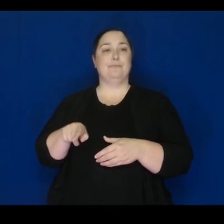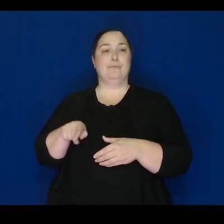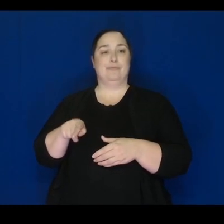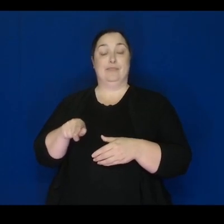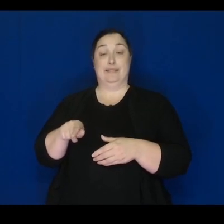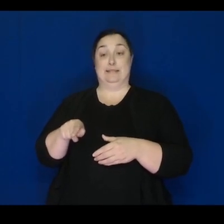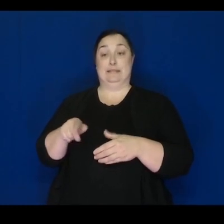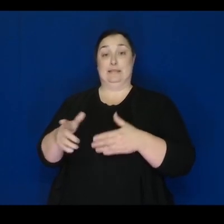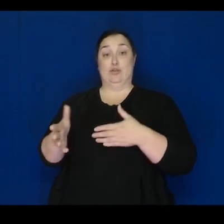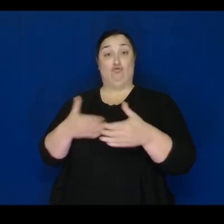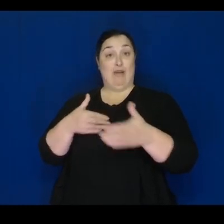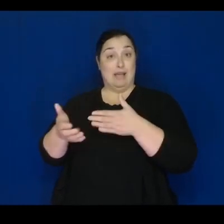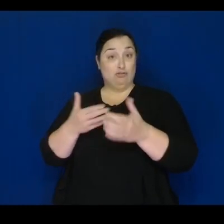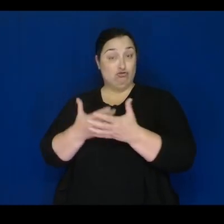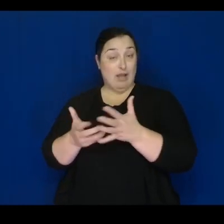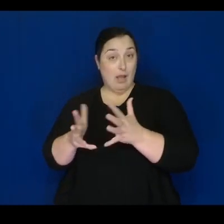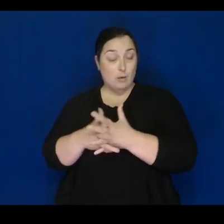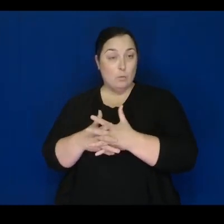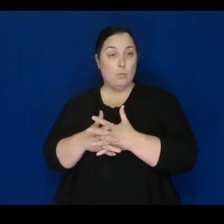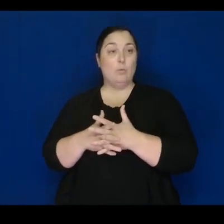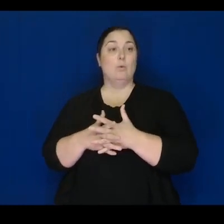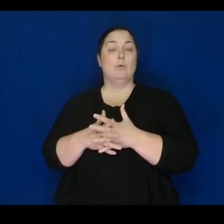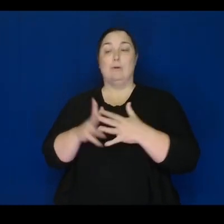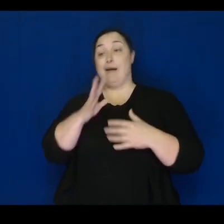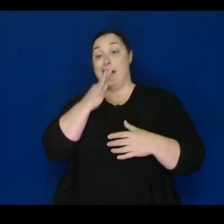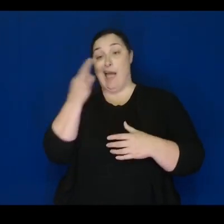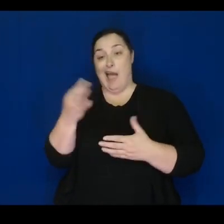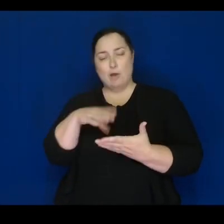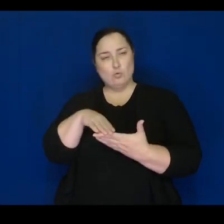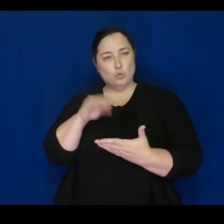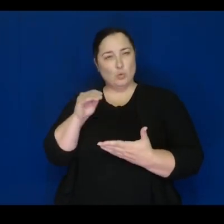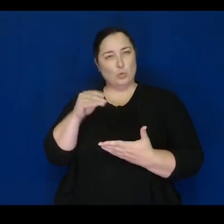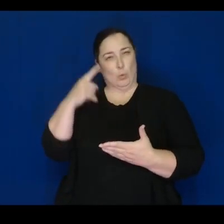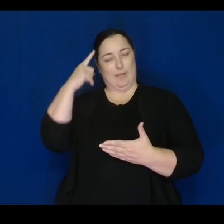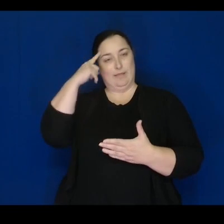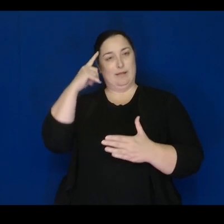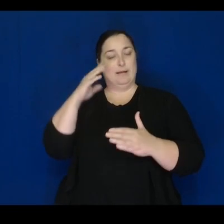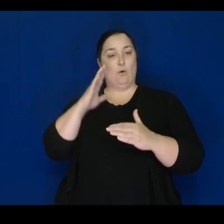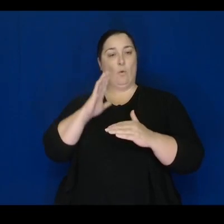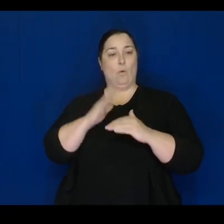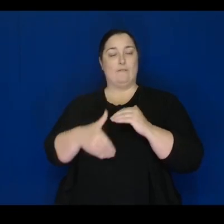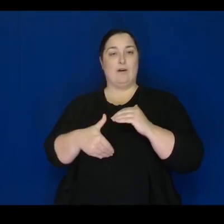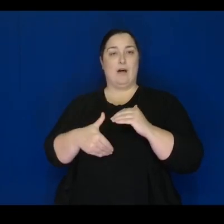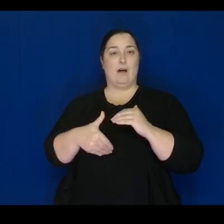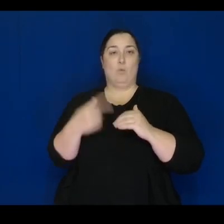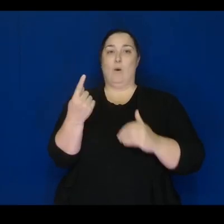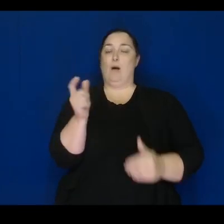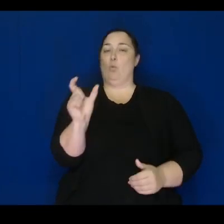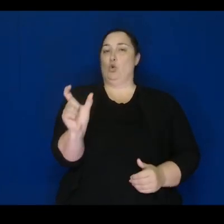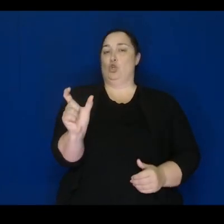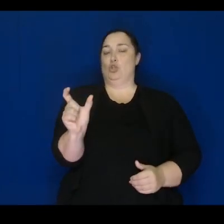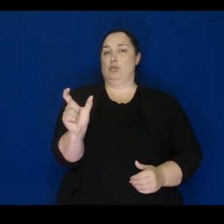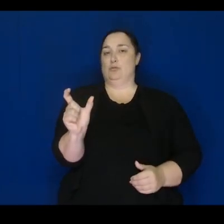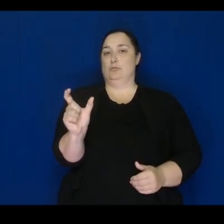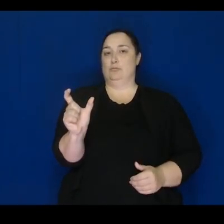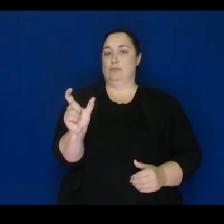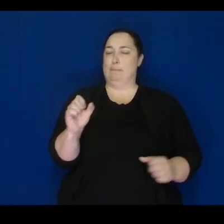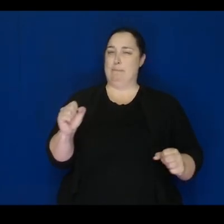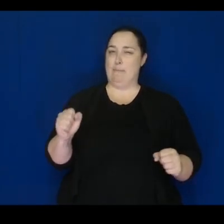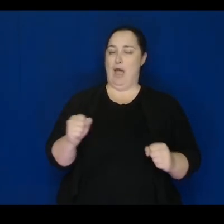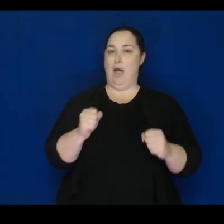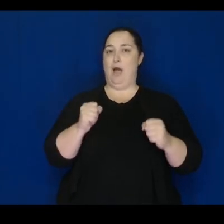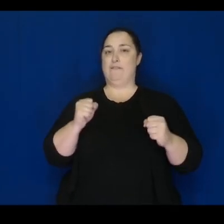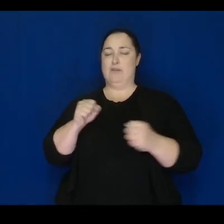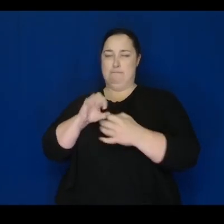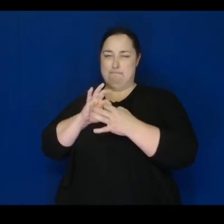this activity was asking students to think of a word that was really powerful and meaningful